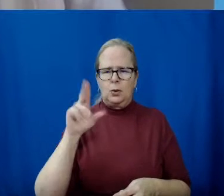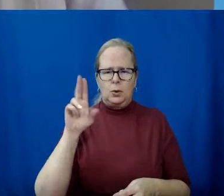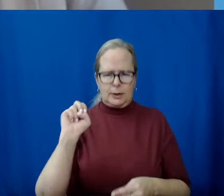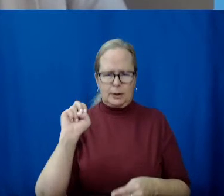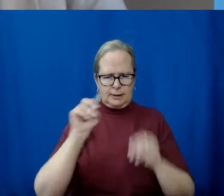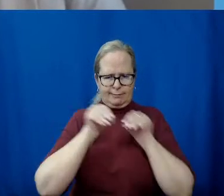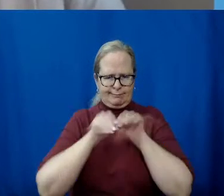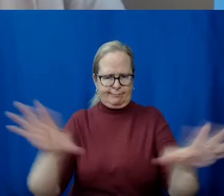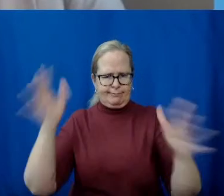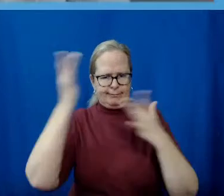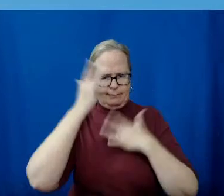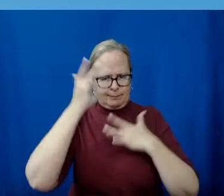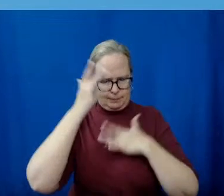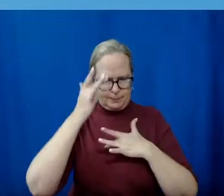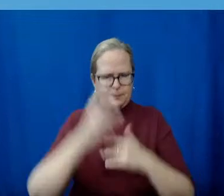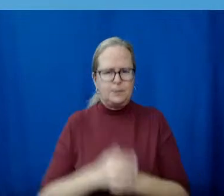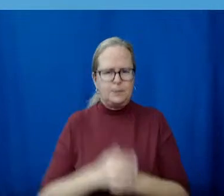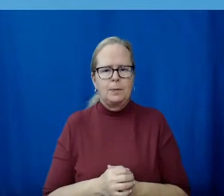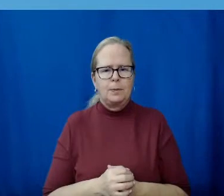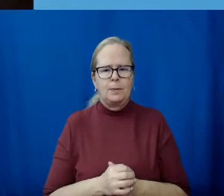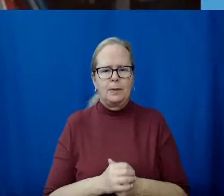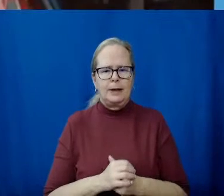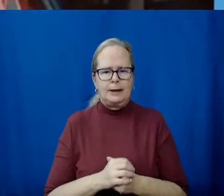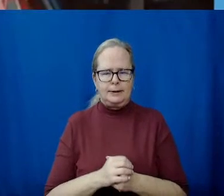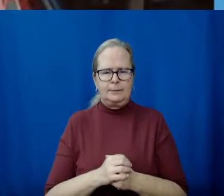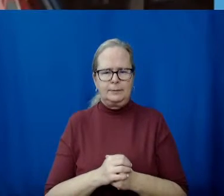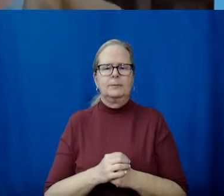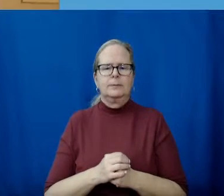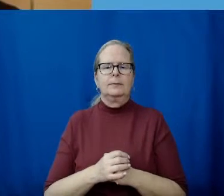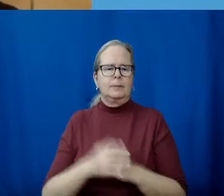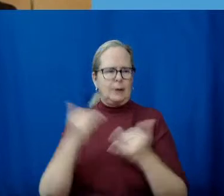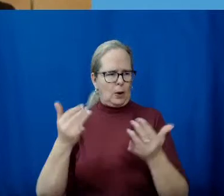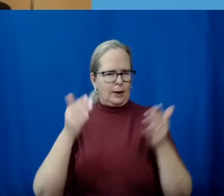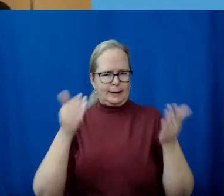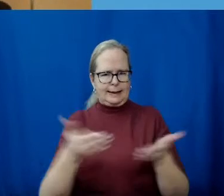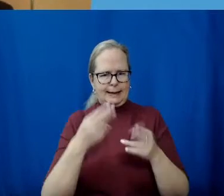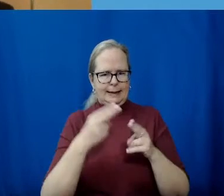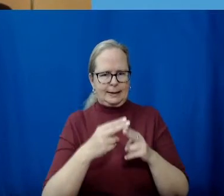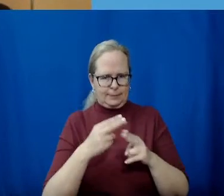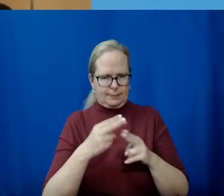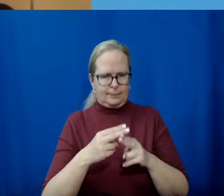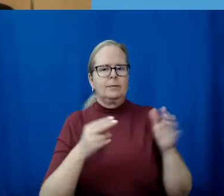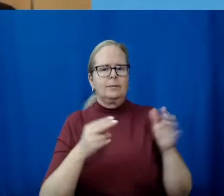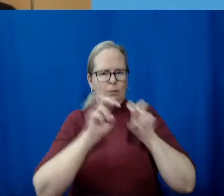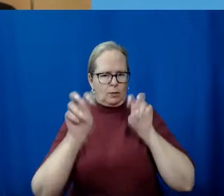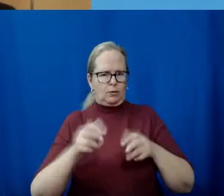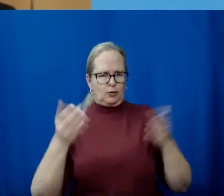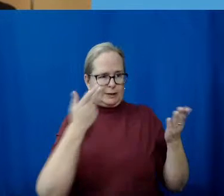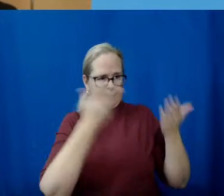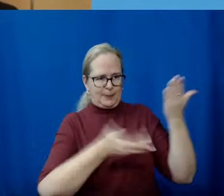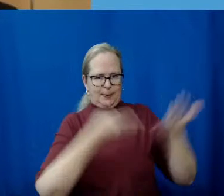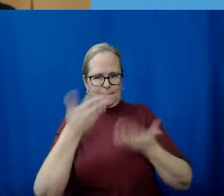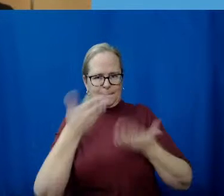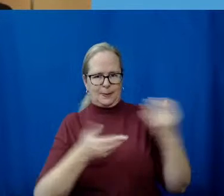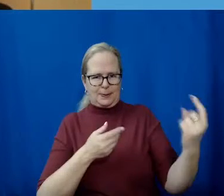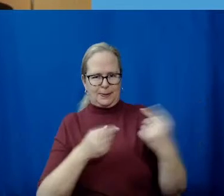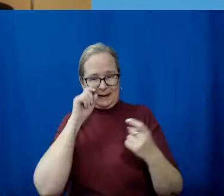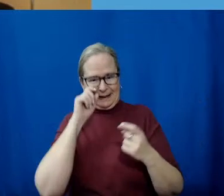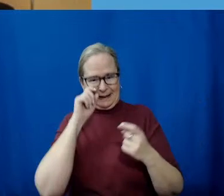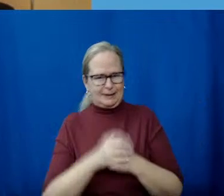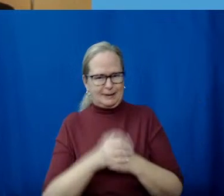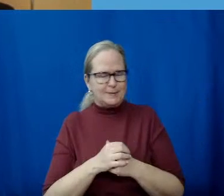stream because I have lots of questions. You all have lots of questions, and I am just thrilled to have everybody with us.